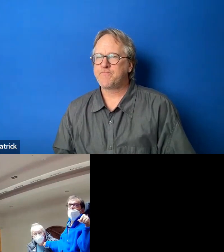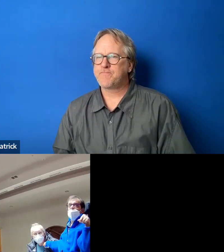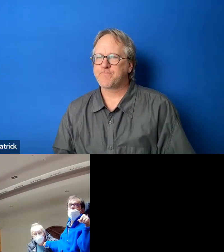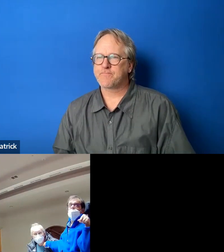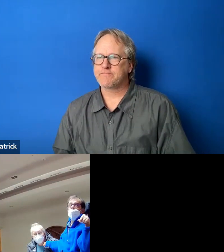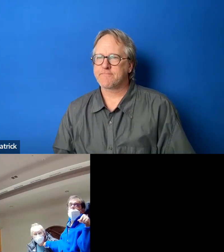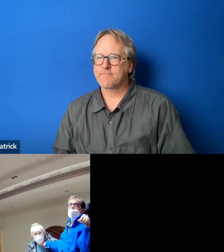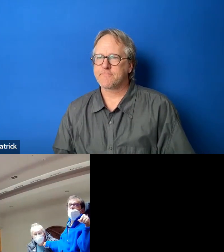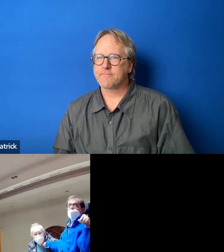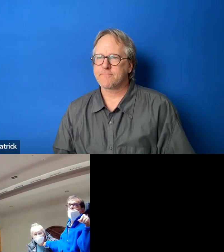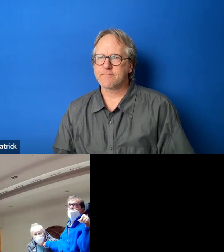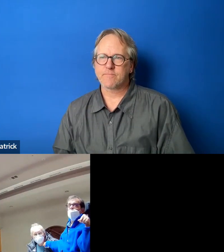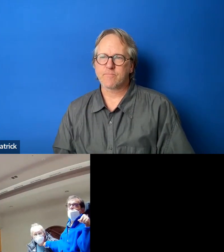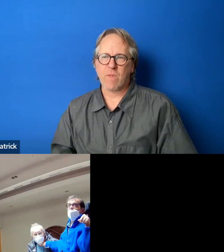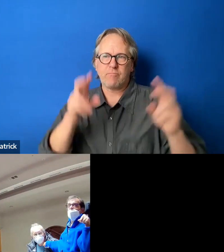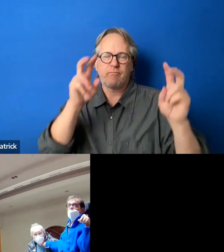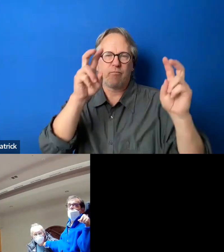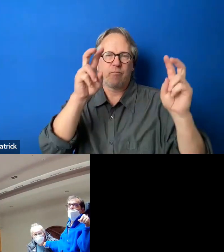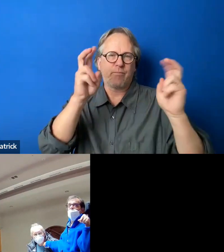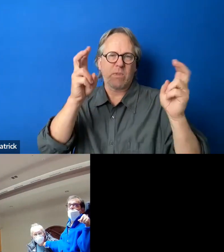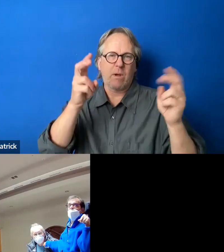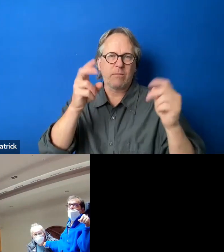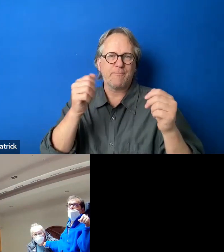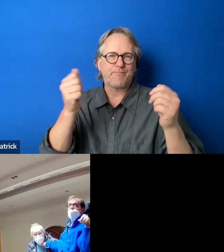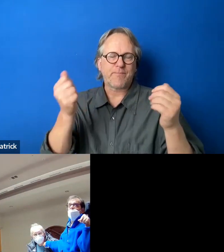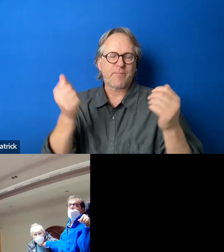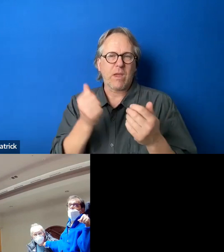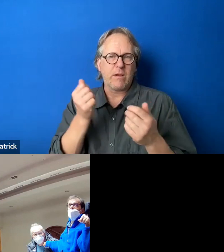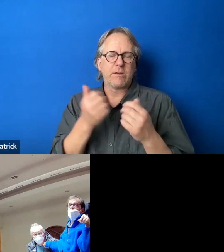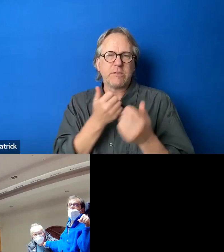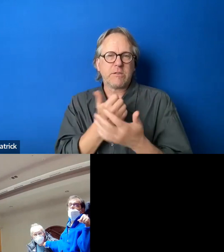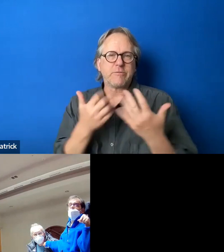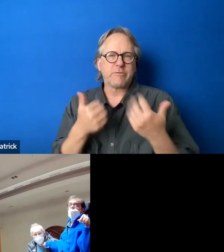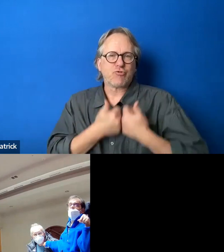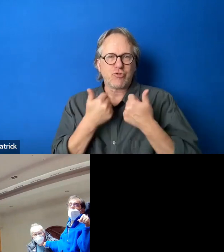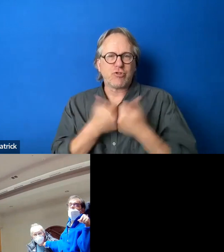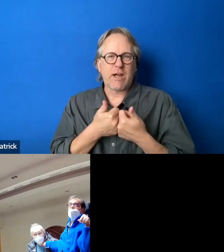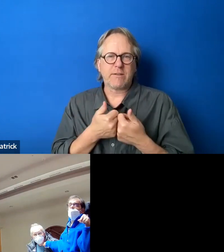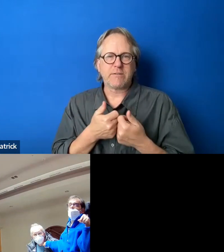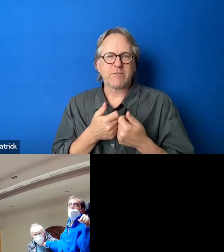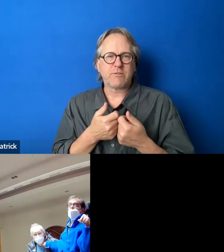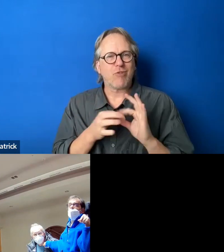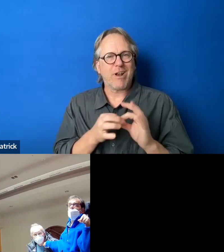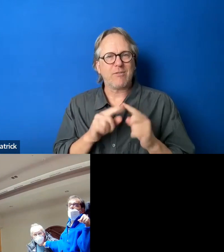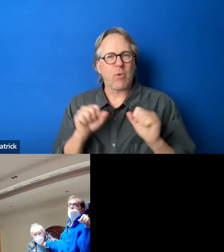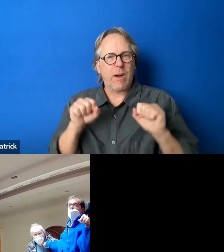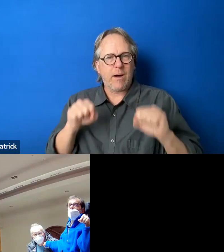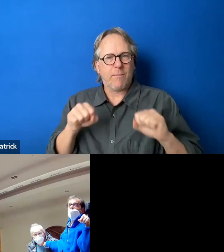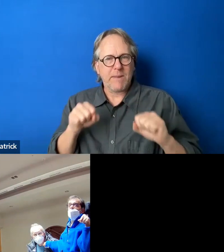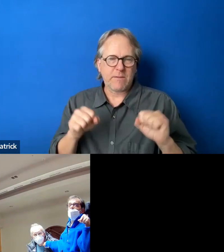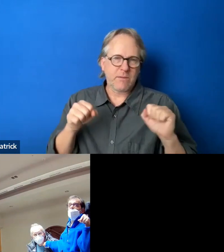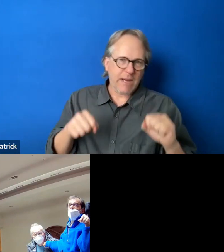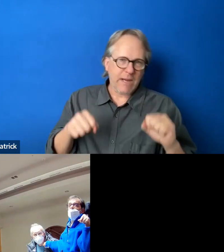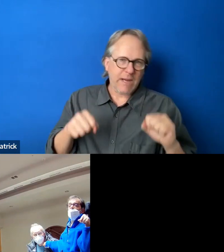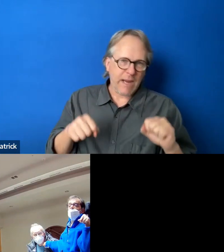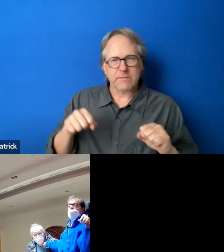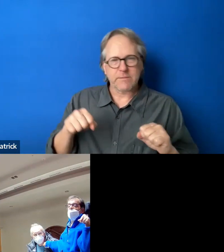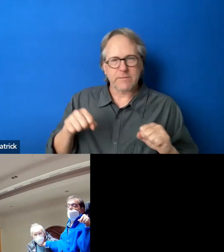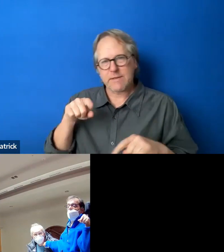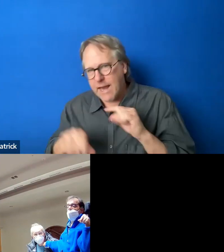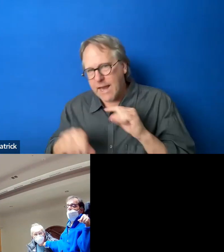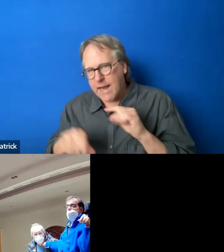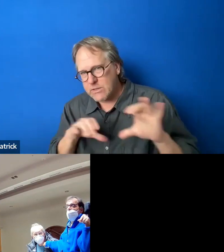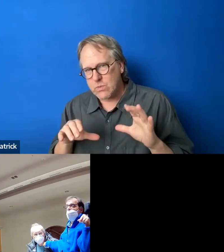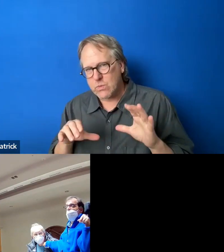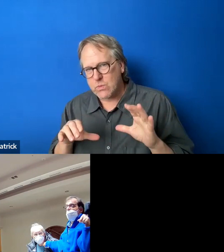said a topic that's connected to all things related to challenges in abilities. So very much connected to